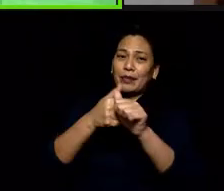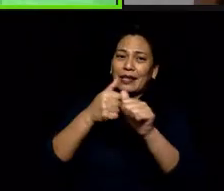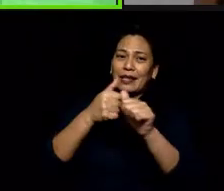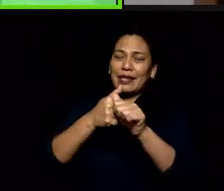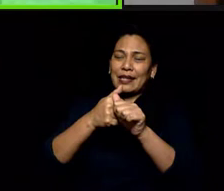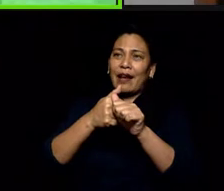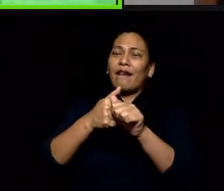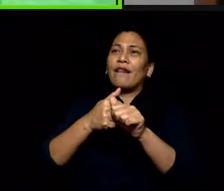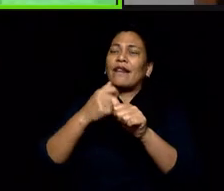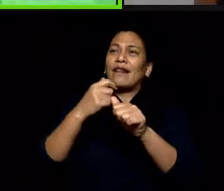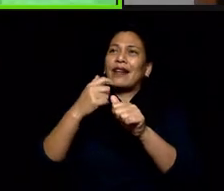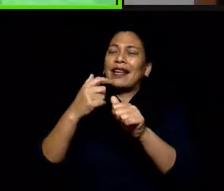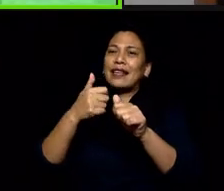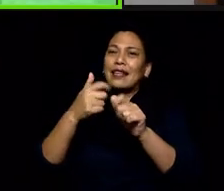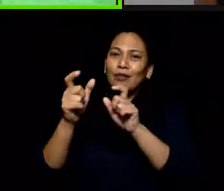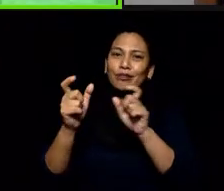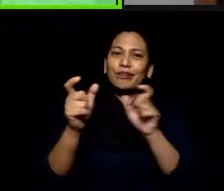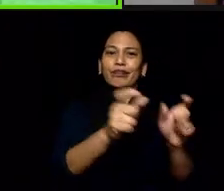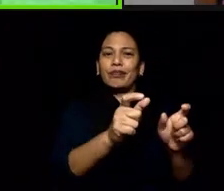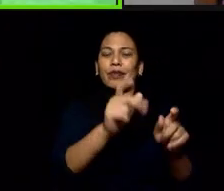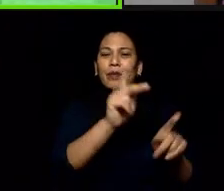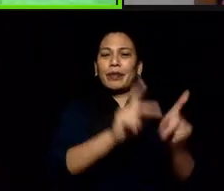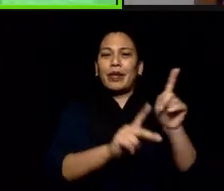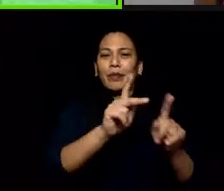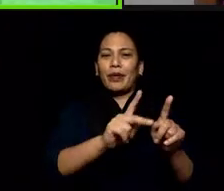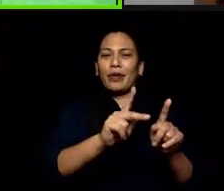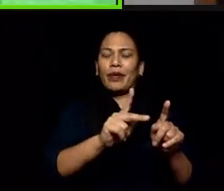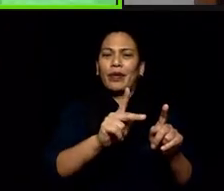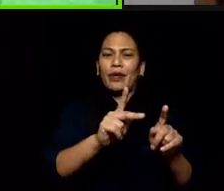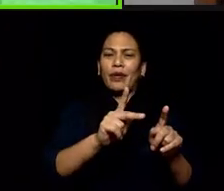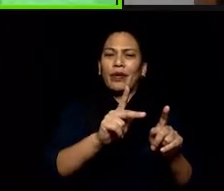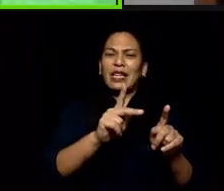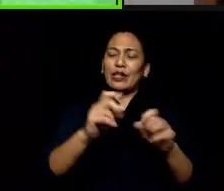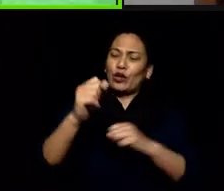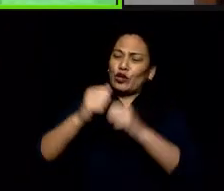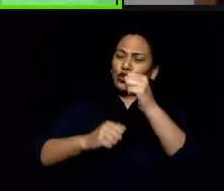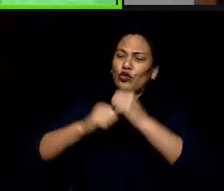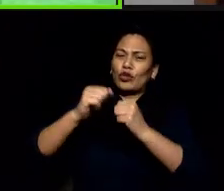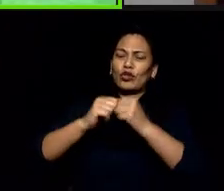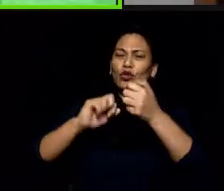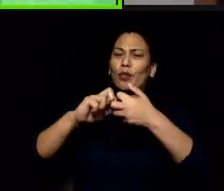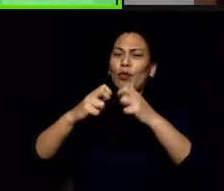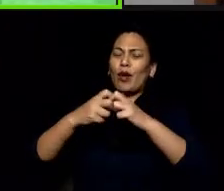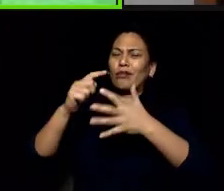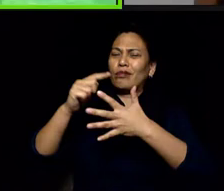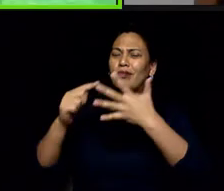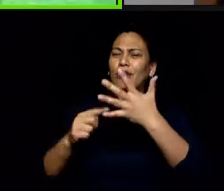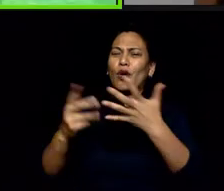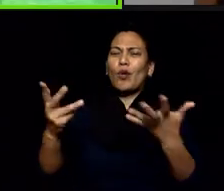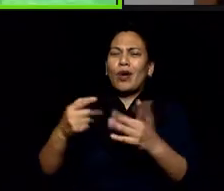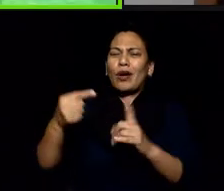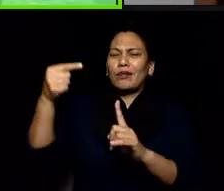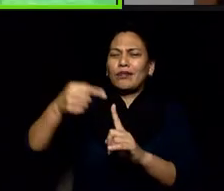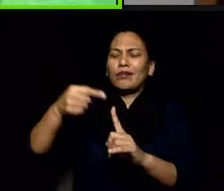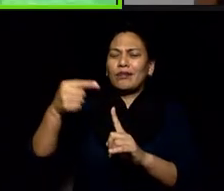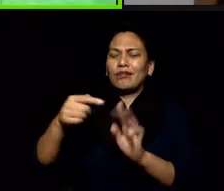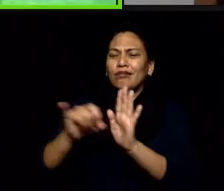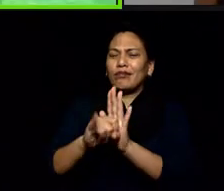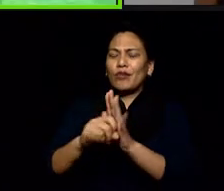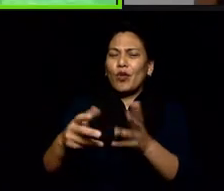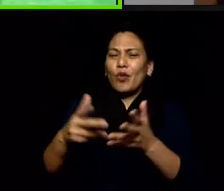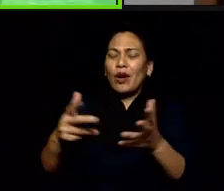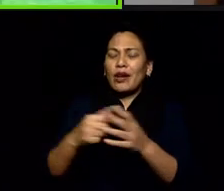for that not to be possible? Like, what are the structural issues that are keeping